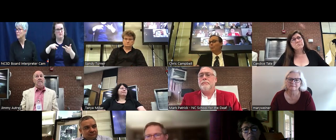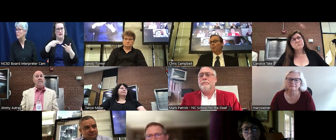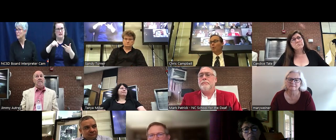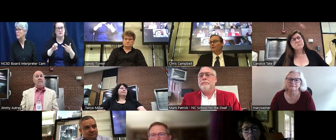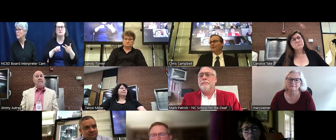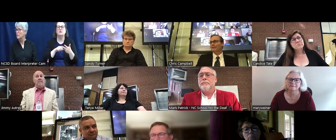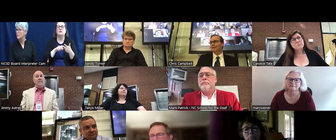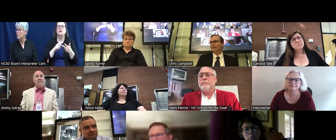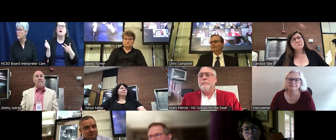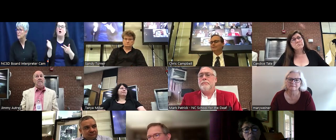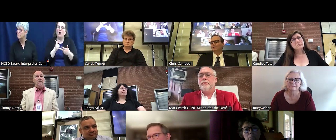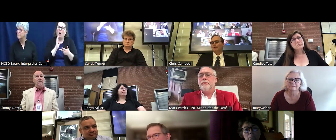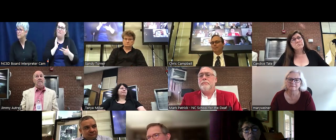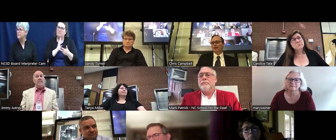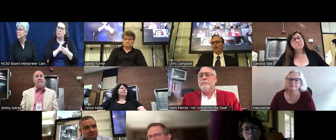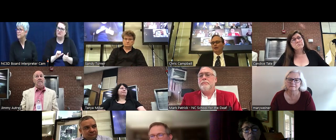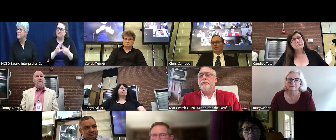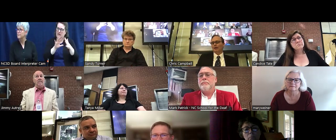all boards face this,